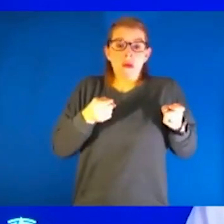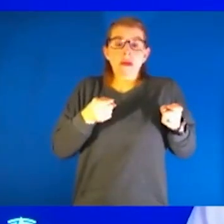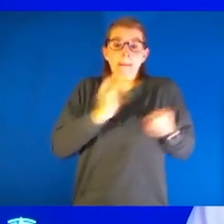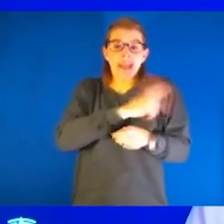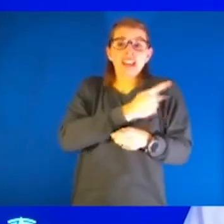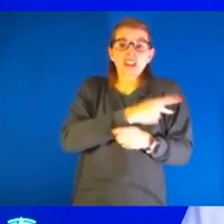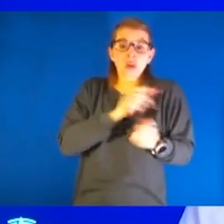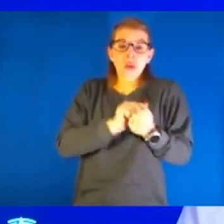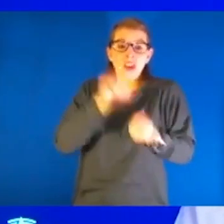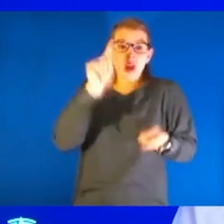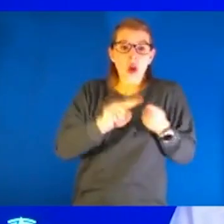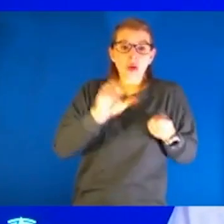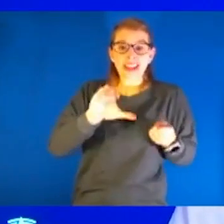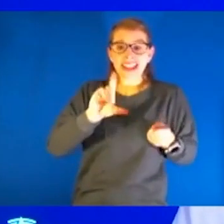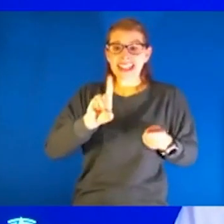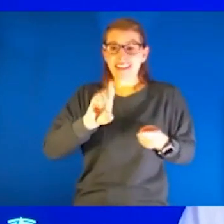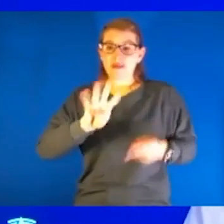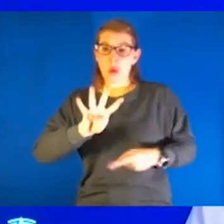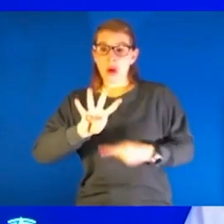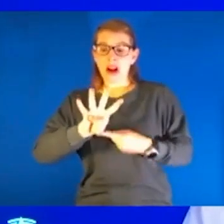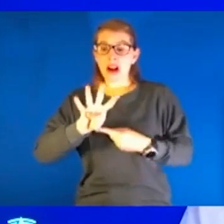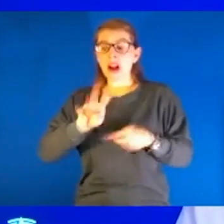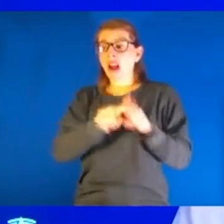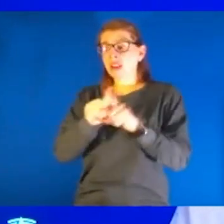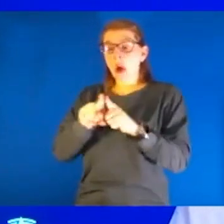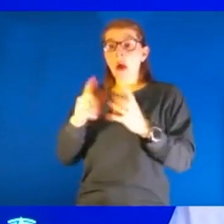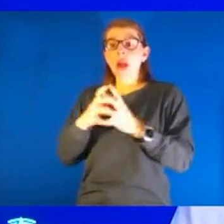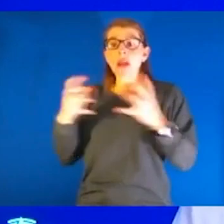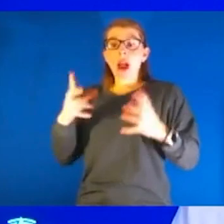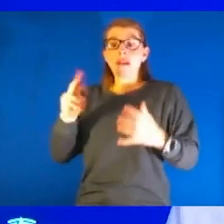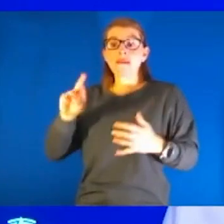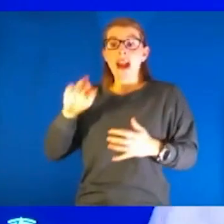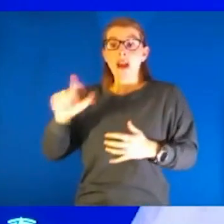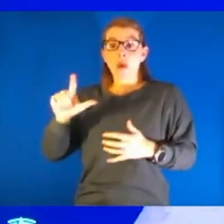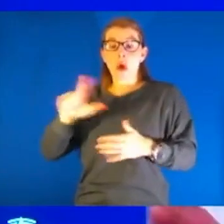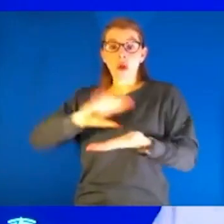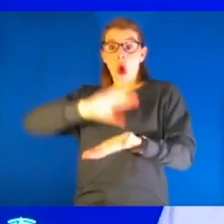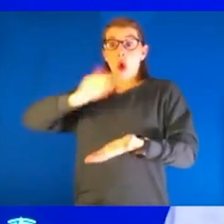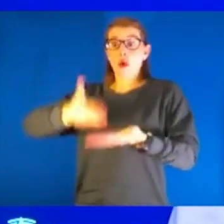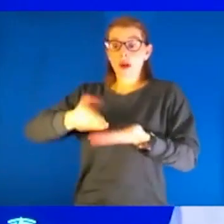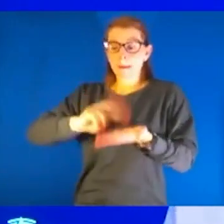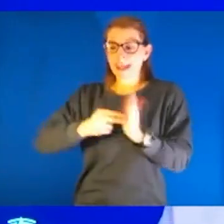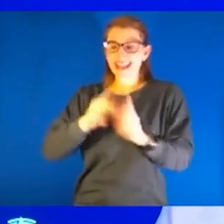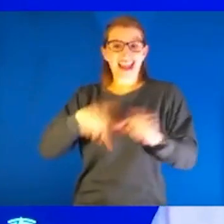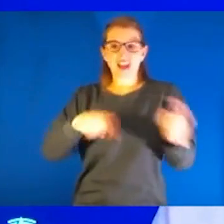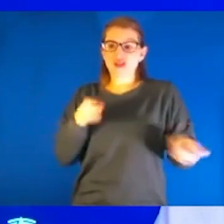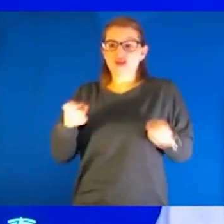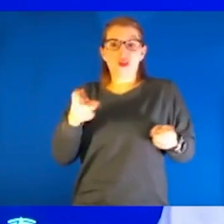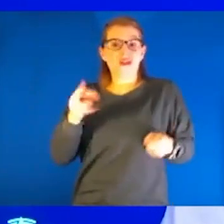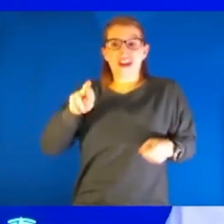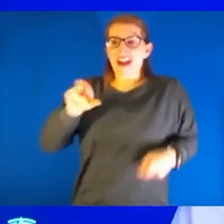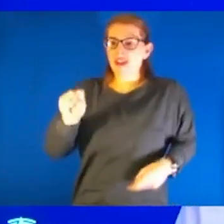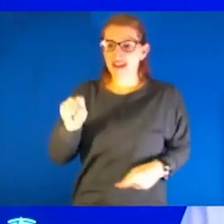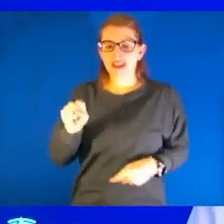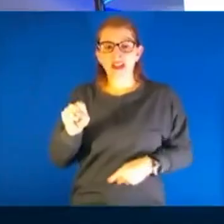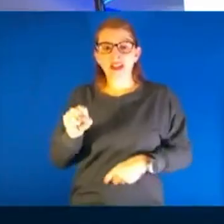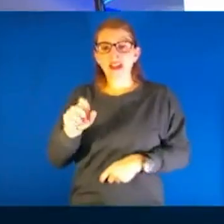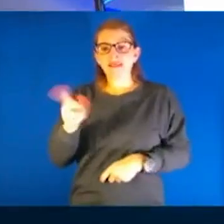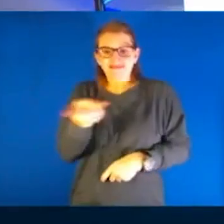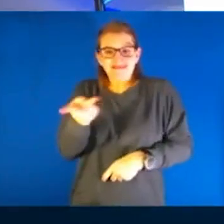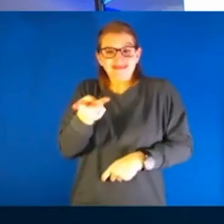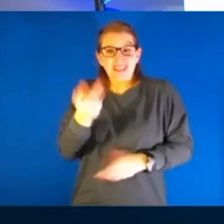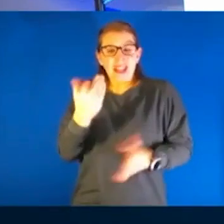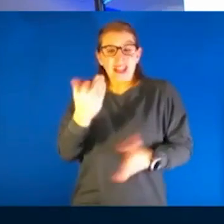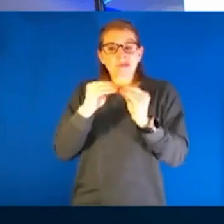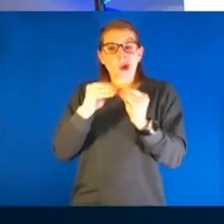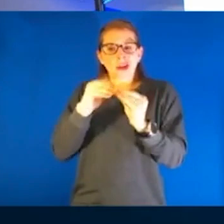low CD4 counts, with high viral loads, who just can't get a handle on the virus. And I think Dr. Shoemaker or Dr. Clough would have more insight to that. Yeah, I